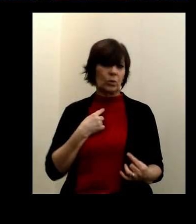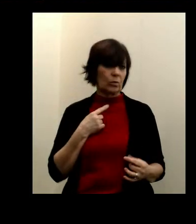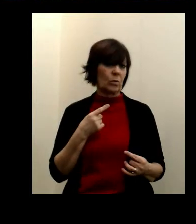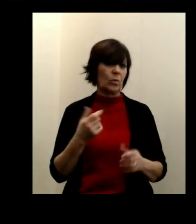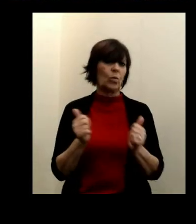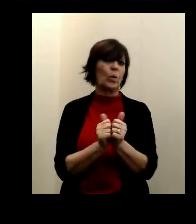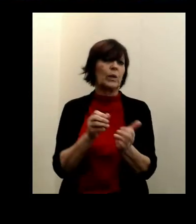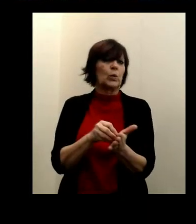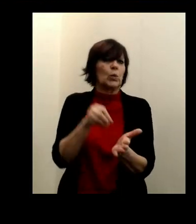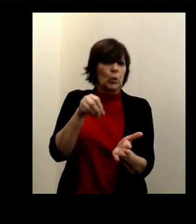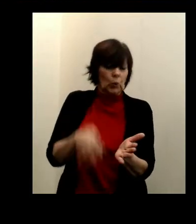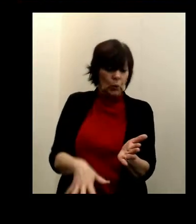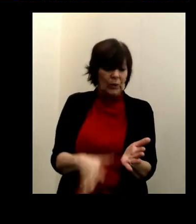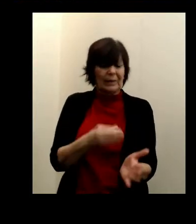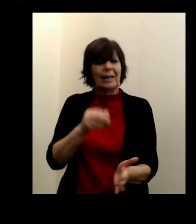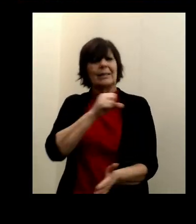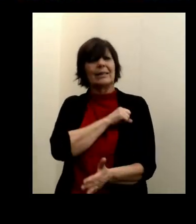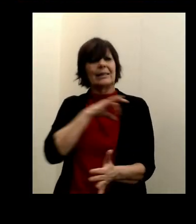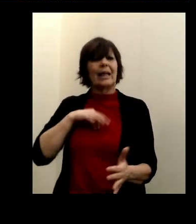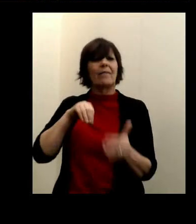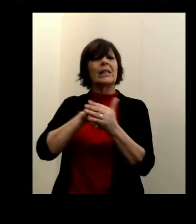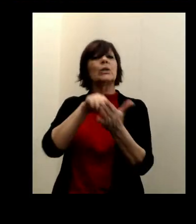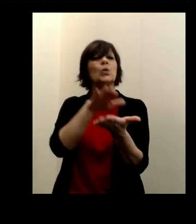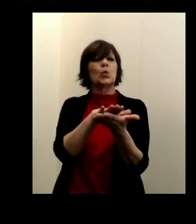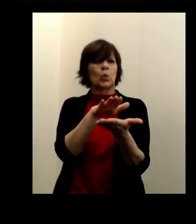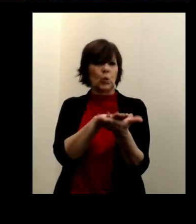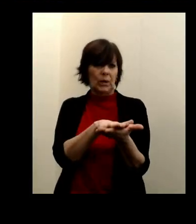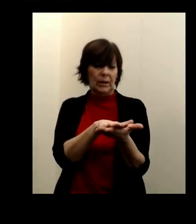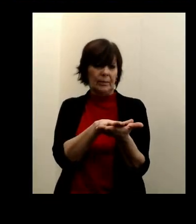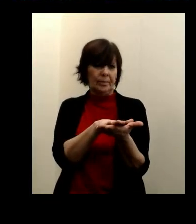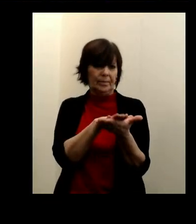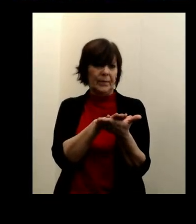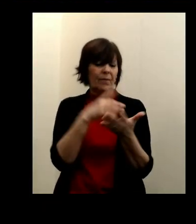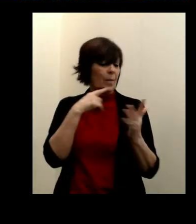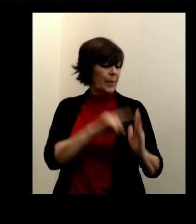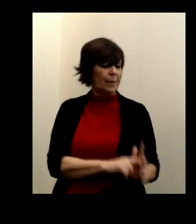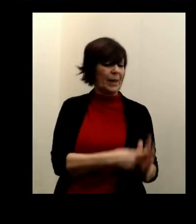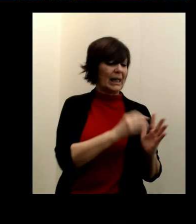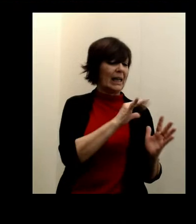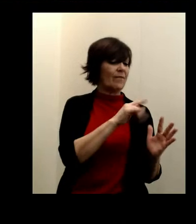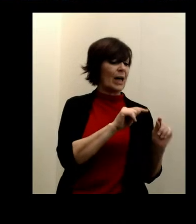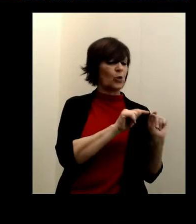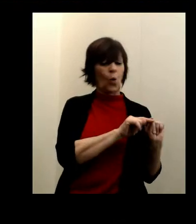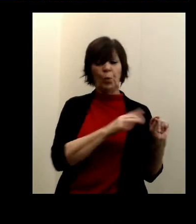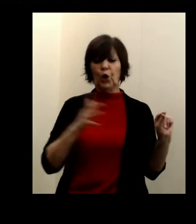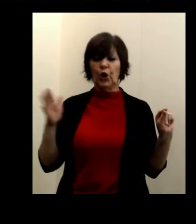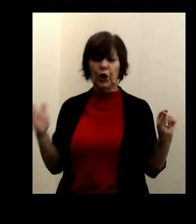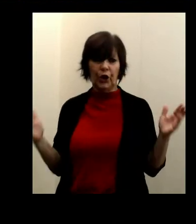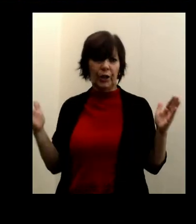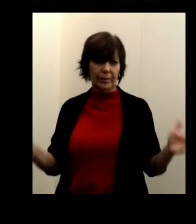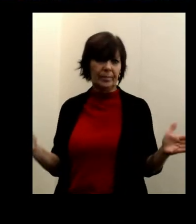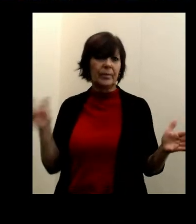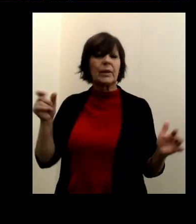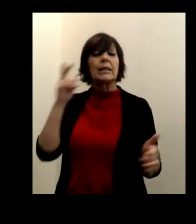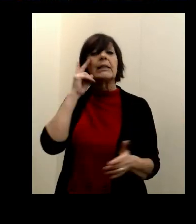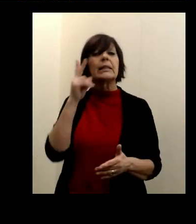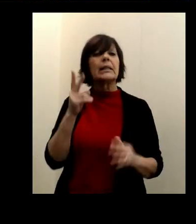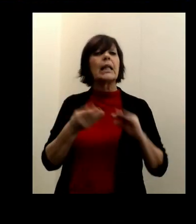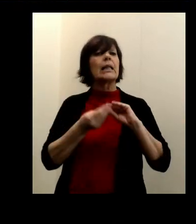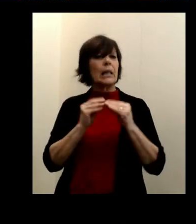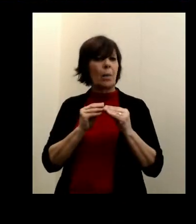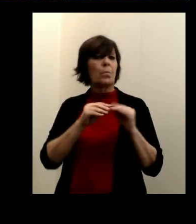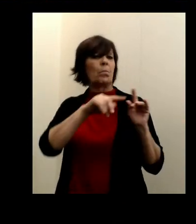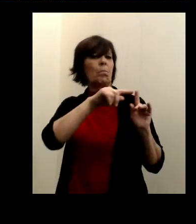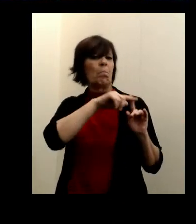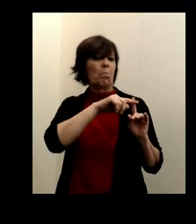among students and staff in the schools, starting from the beginning of October. So you can see that the number of cases